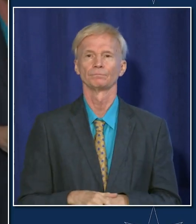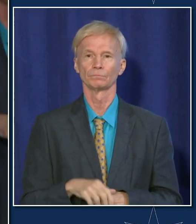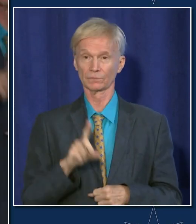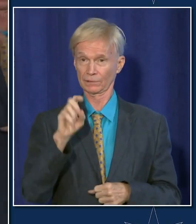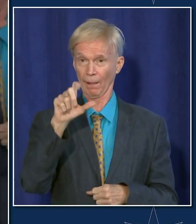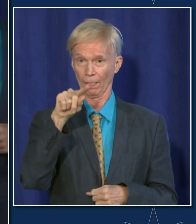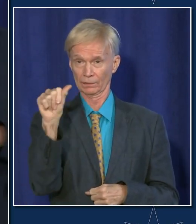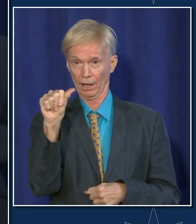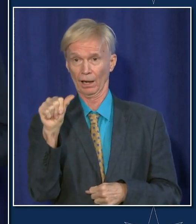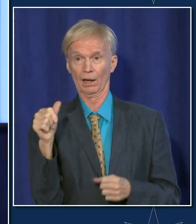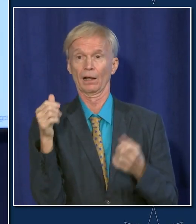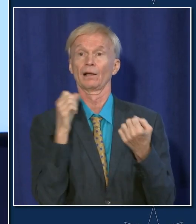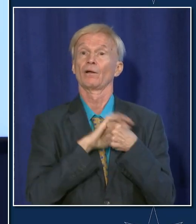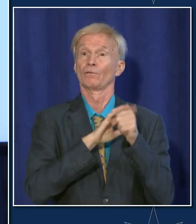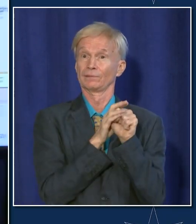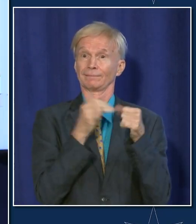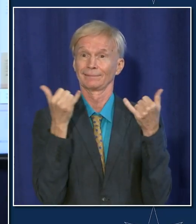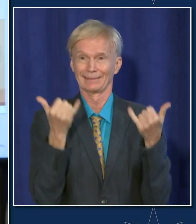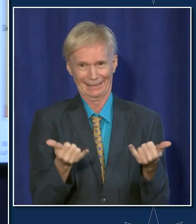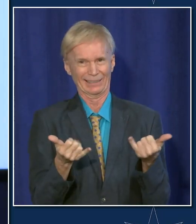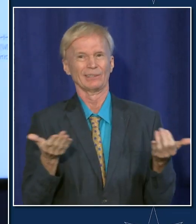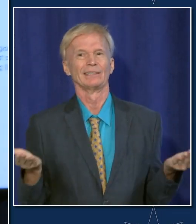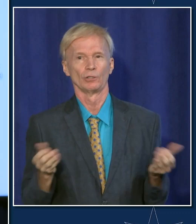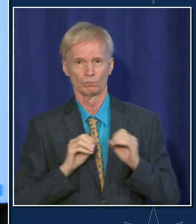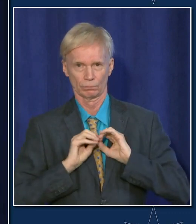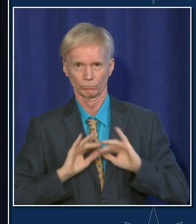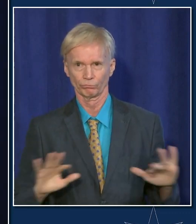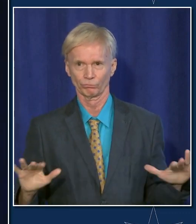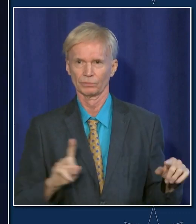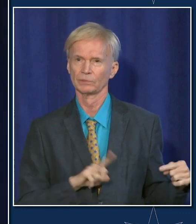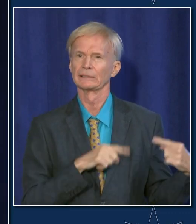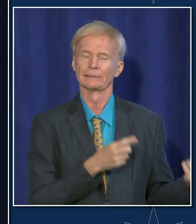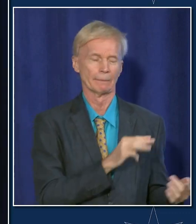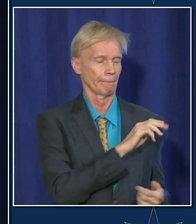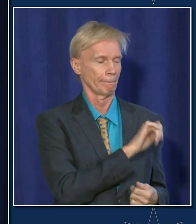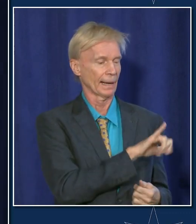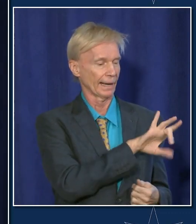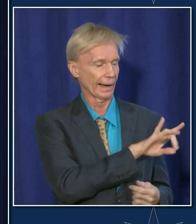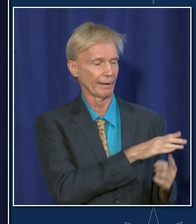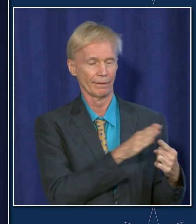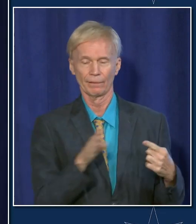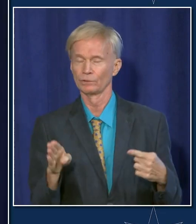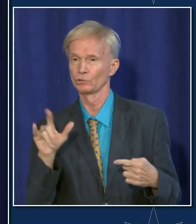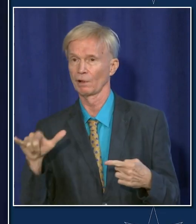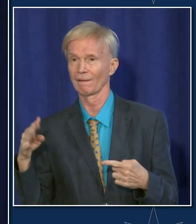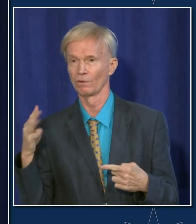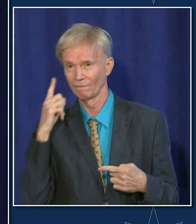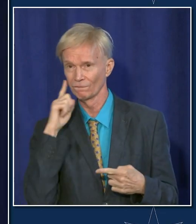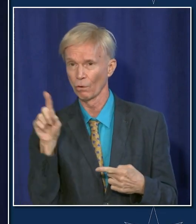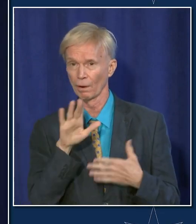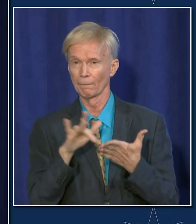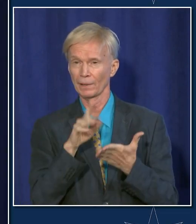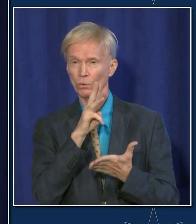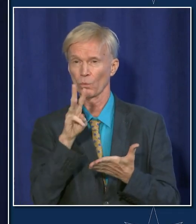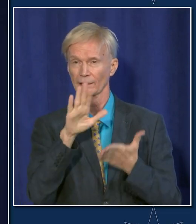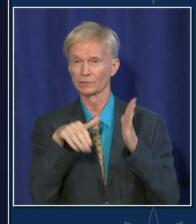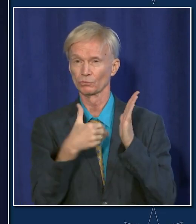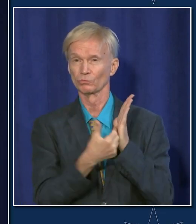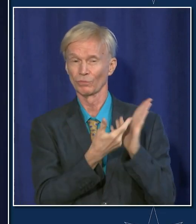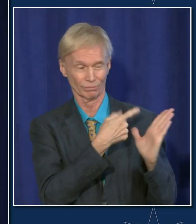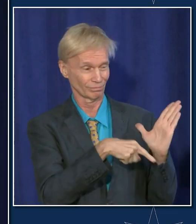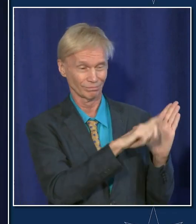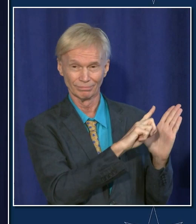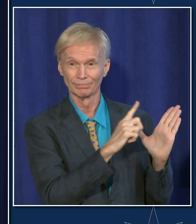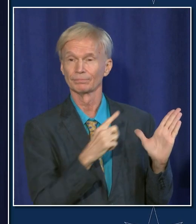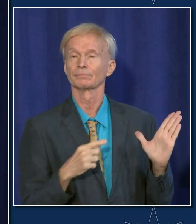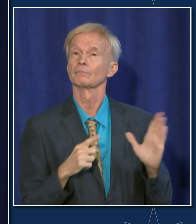here. This is just highlighting between May 8th and the end of July for the Midwest region. But across the